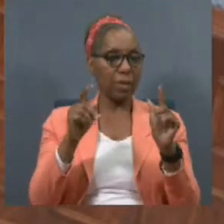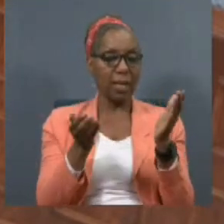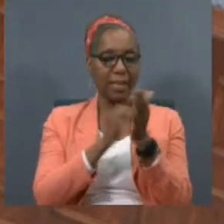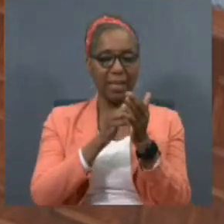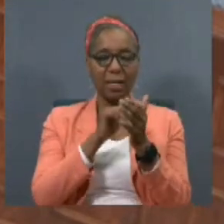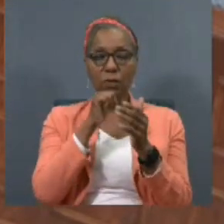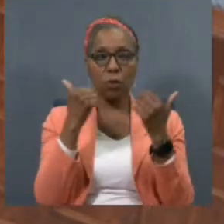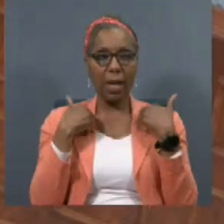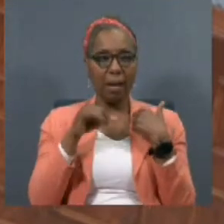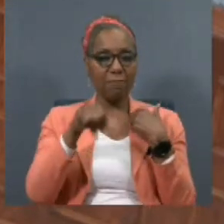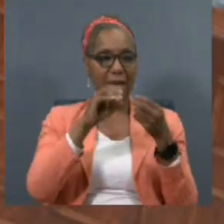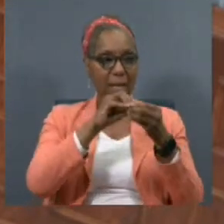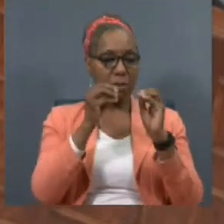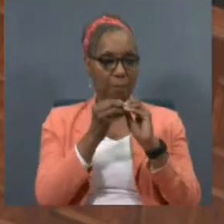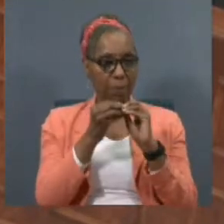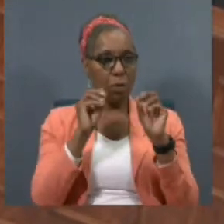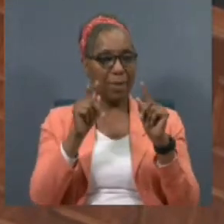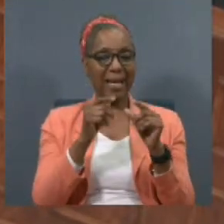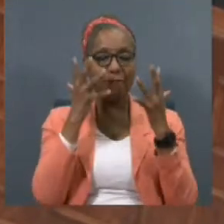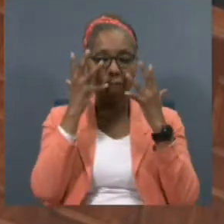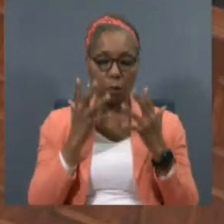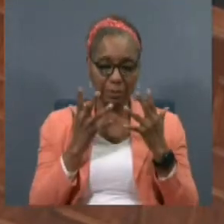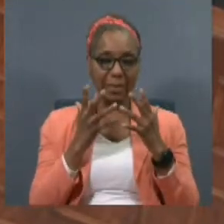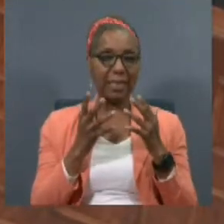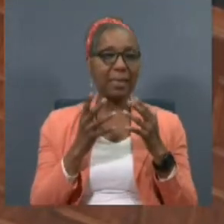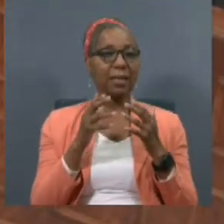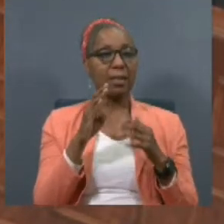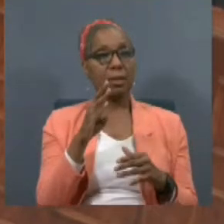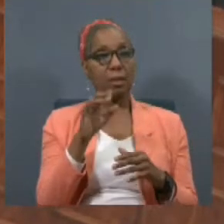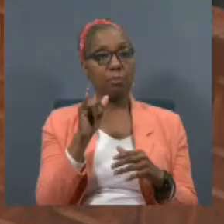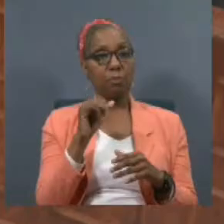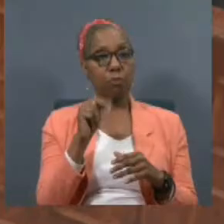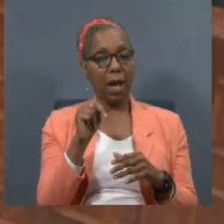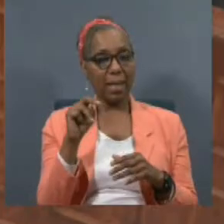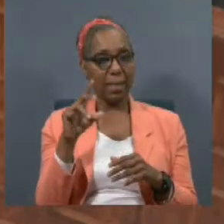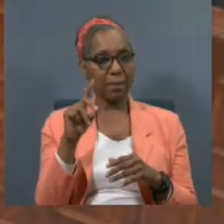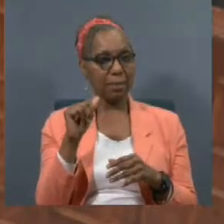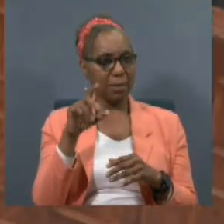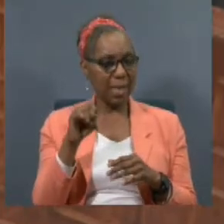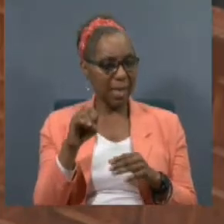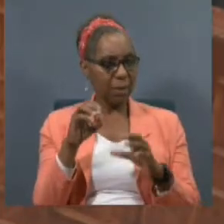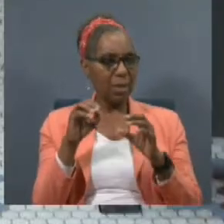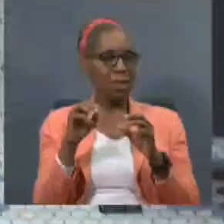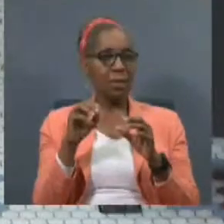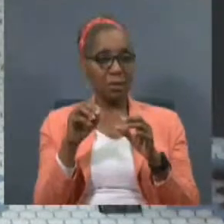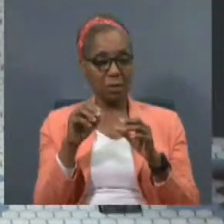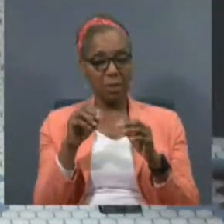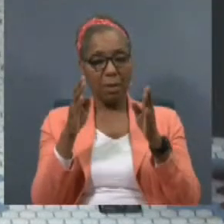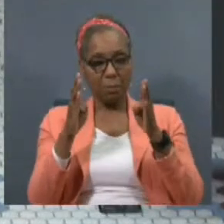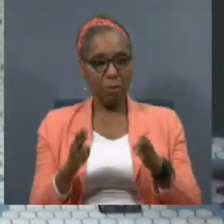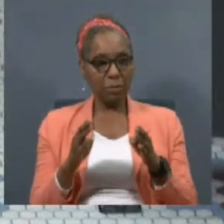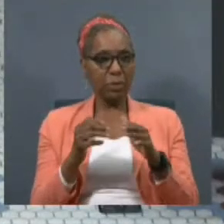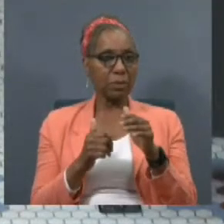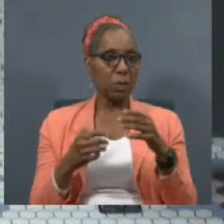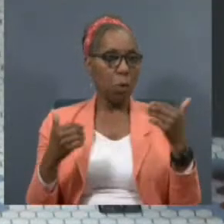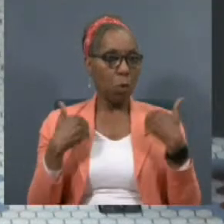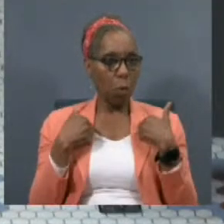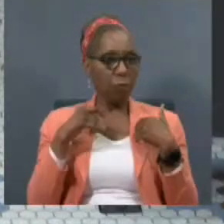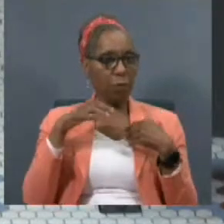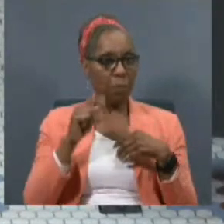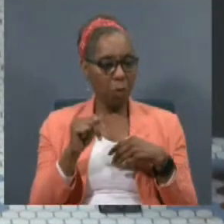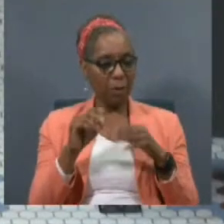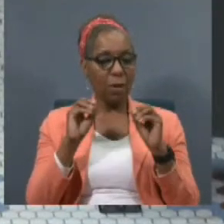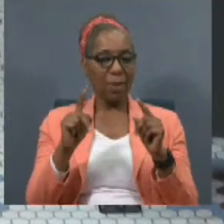don't have that number. Unfortunately, Brian Day, Executive Director of Port, couldn't be here tonight because he's actually traveling on